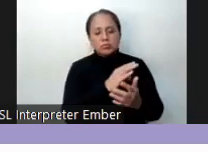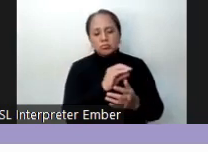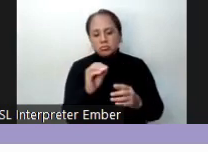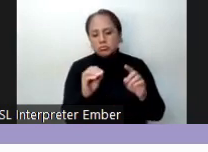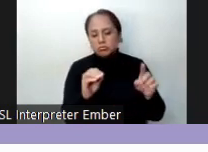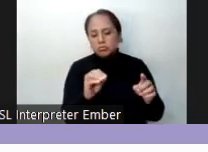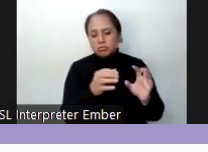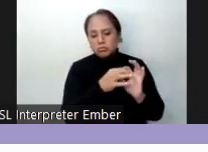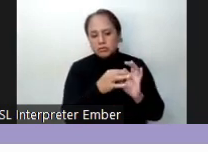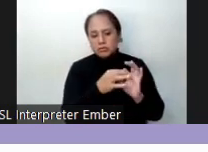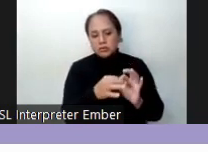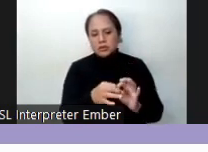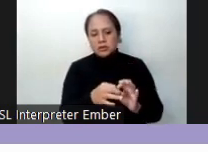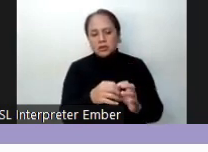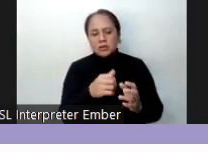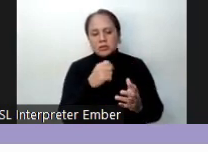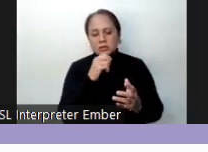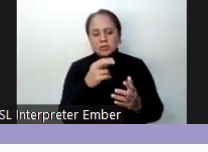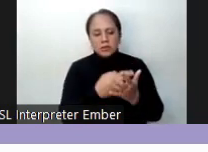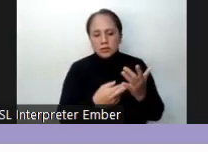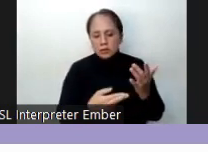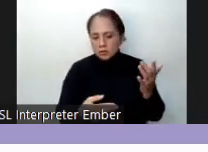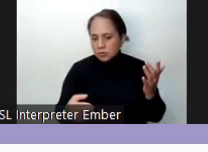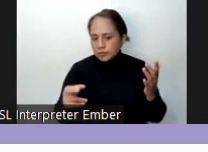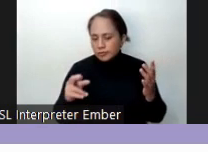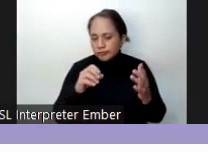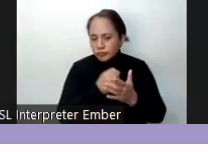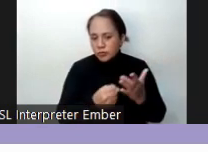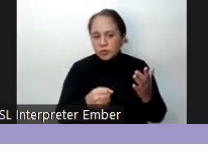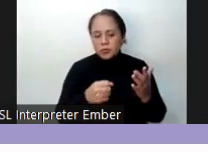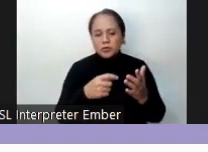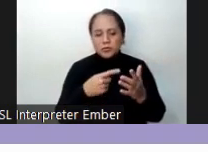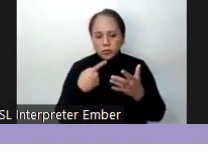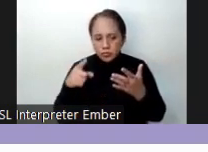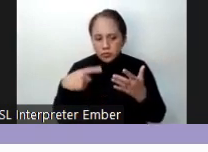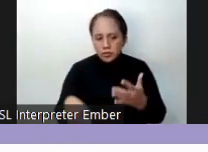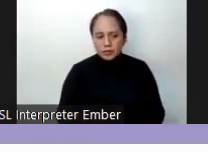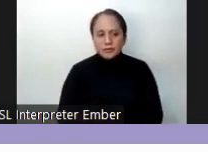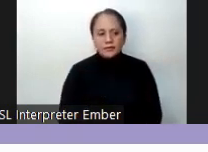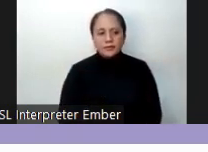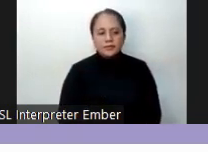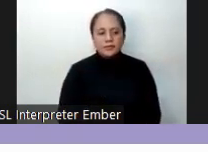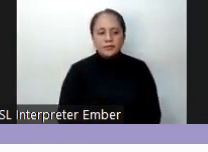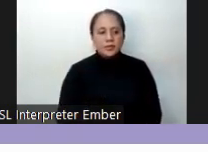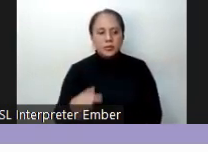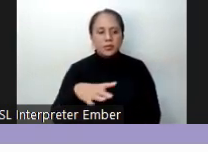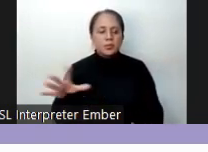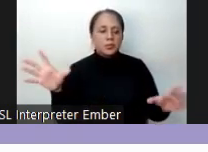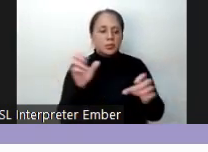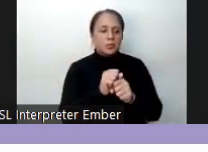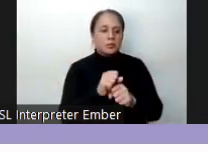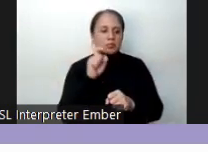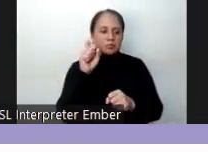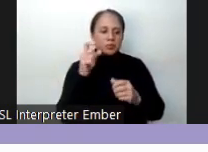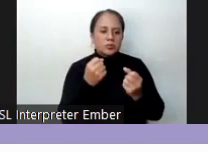elements, and using unreliable sources to validate. Overall, there is an urgent need